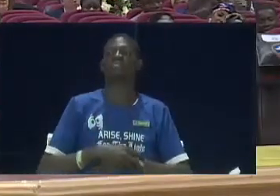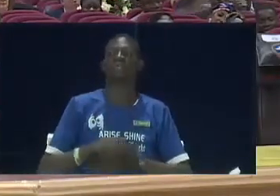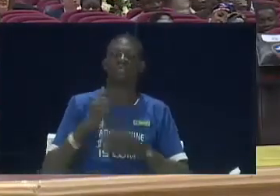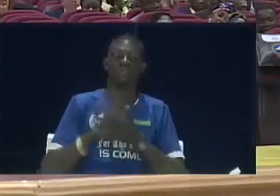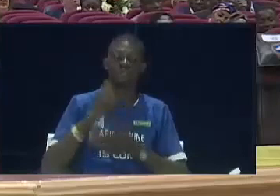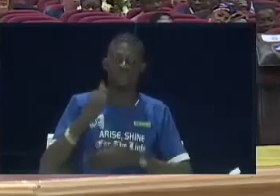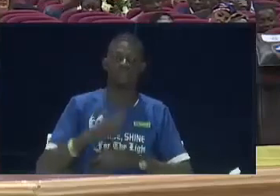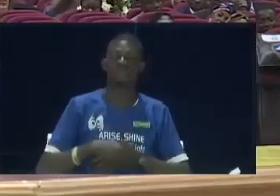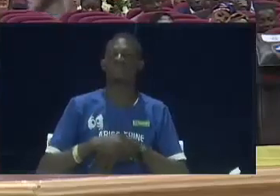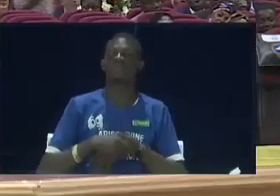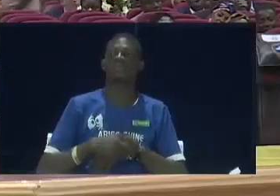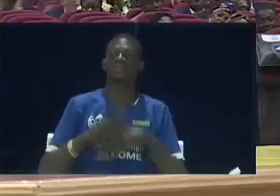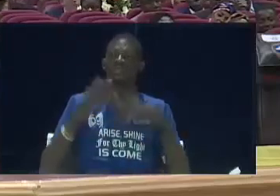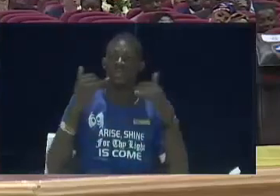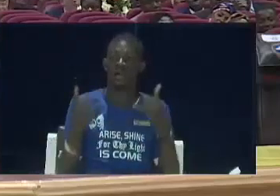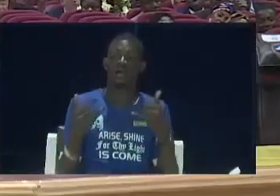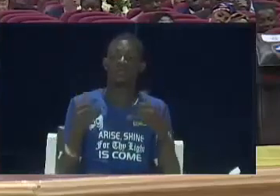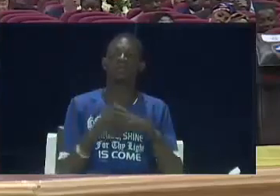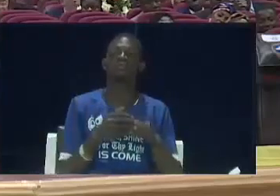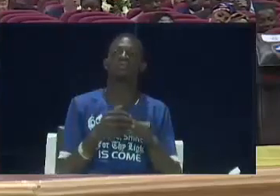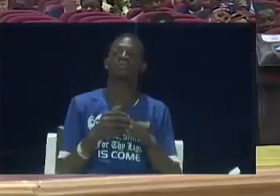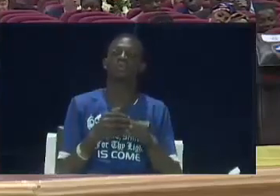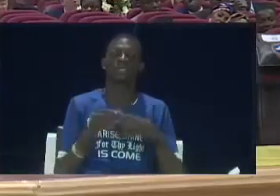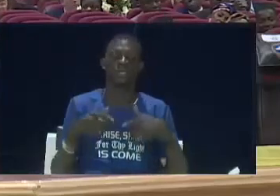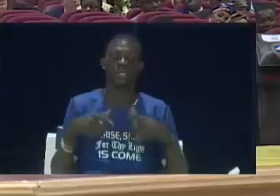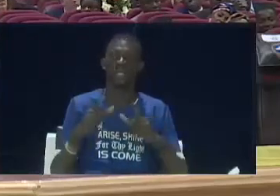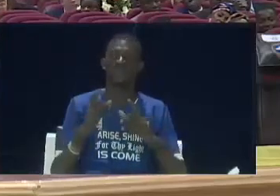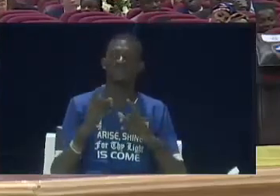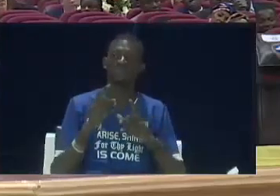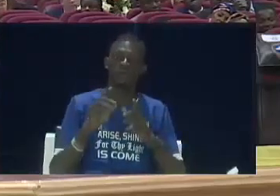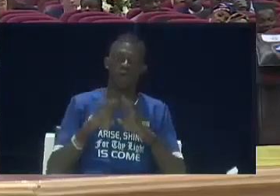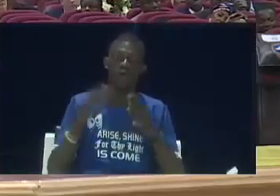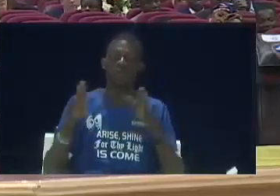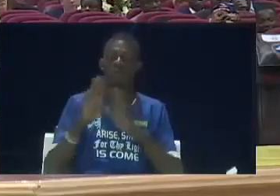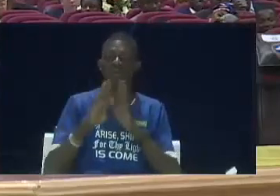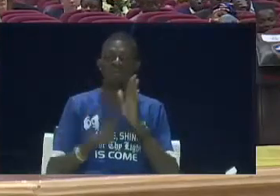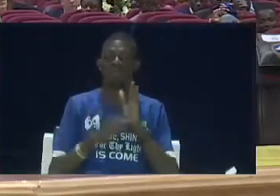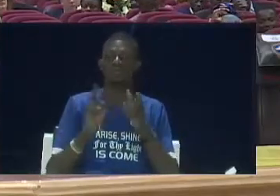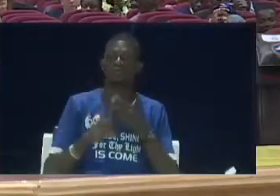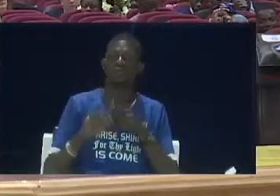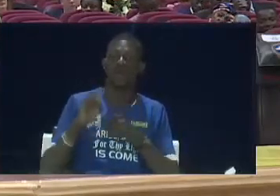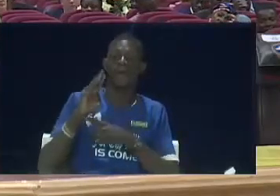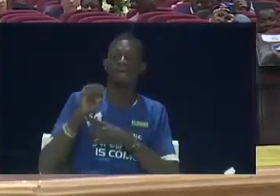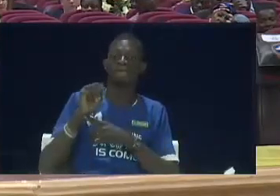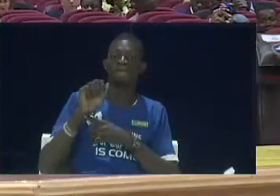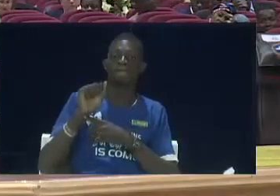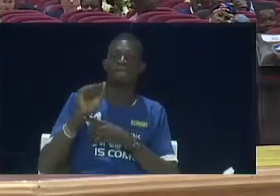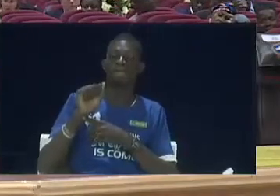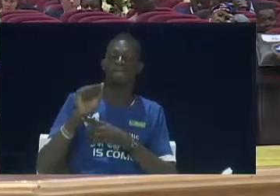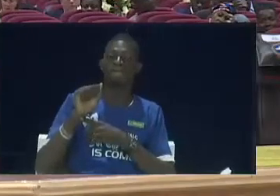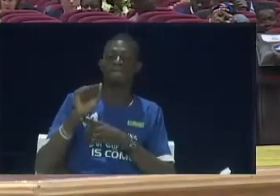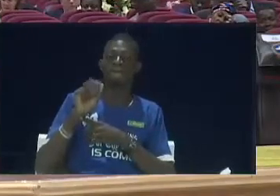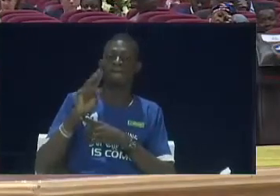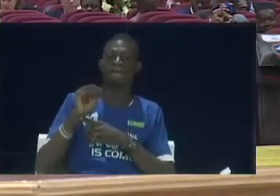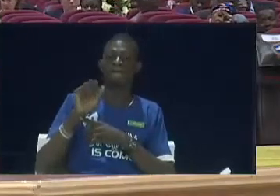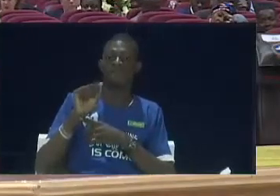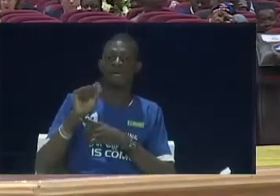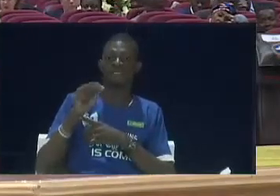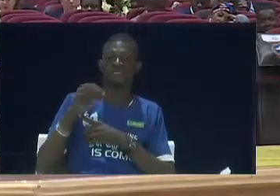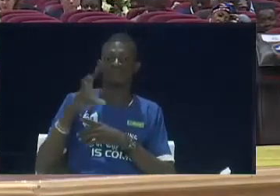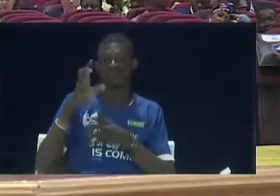Amen. Now, let's open our Bibles to the book of Matthew, chapter